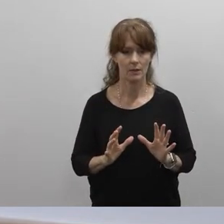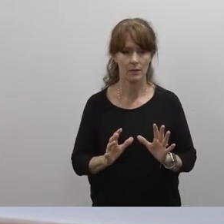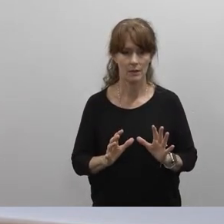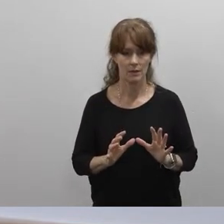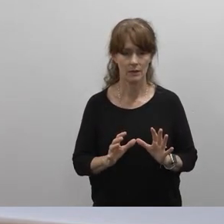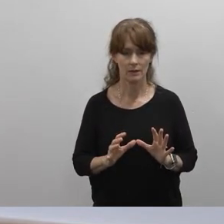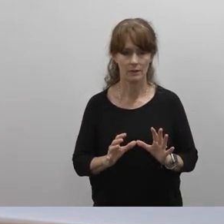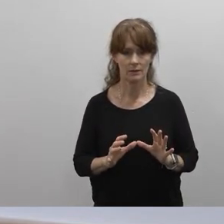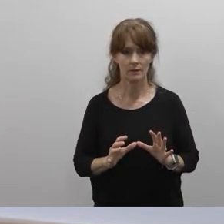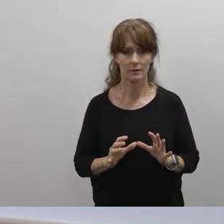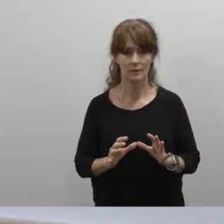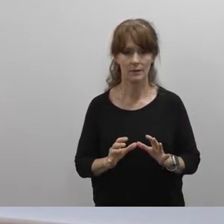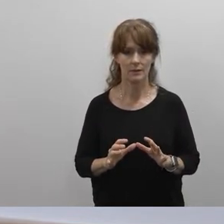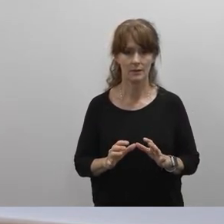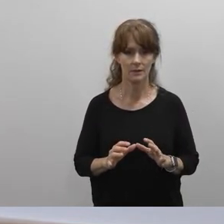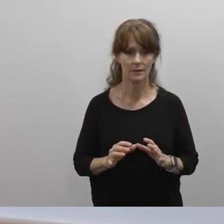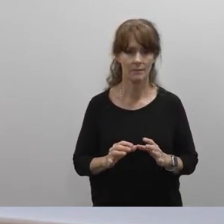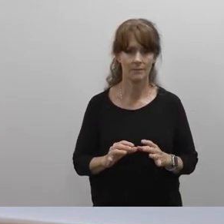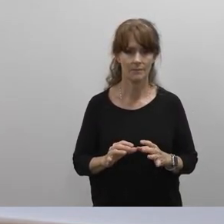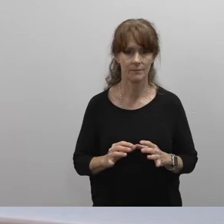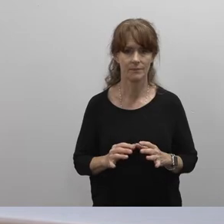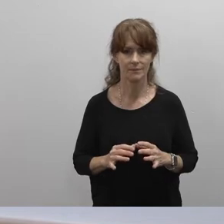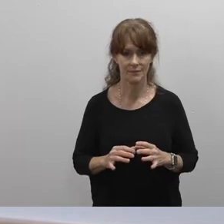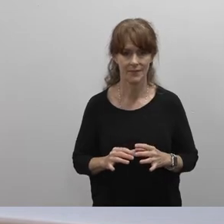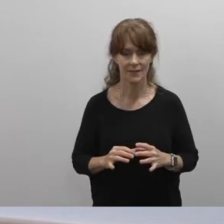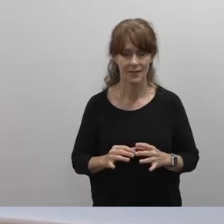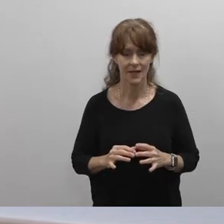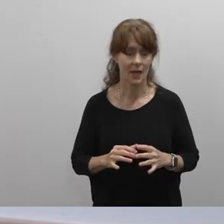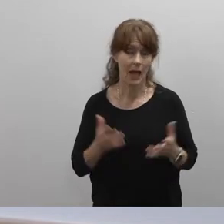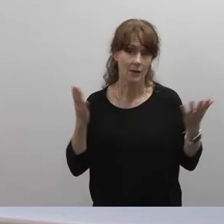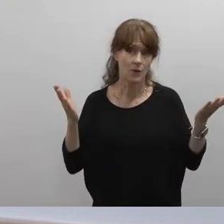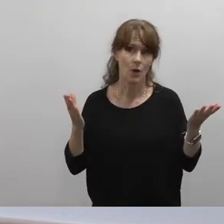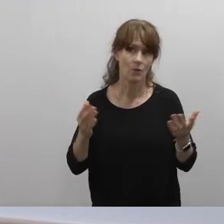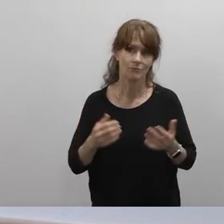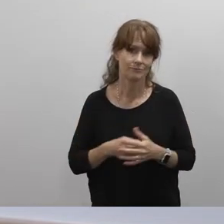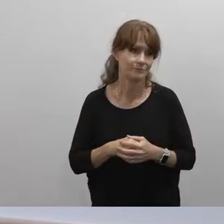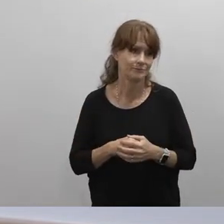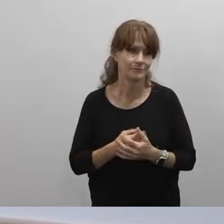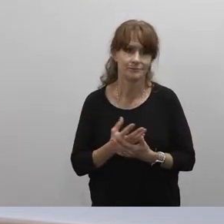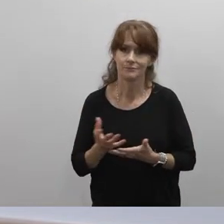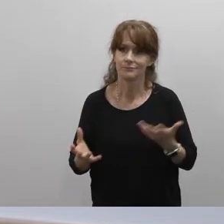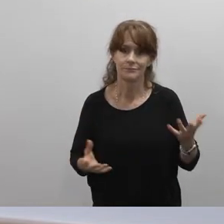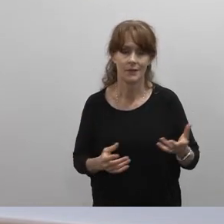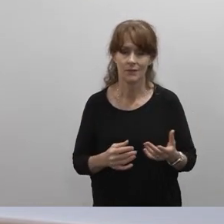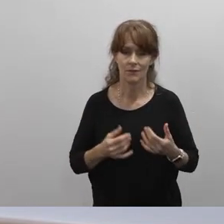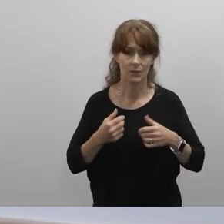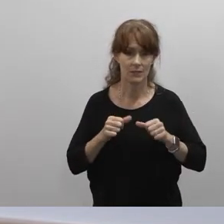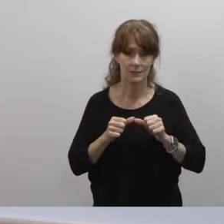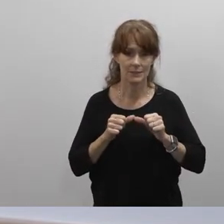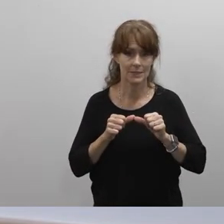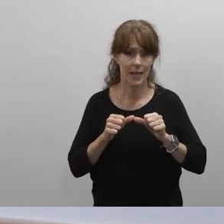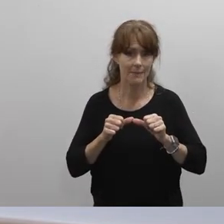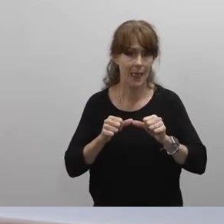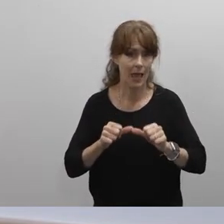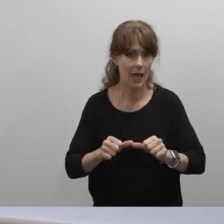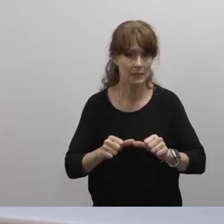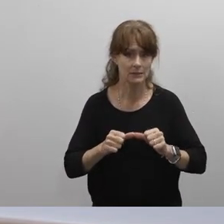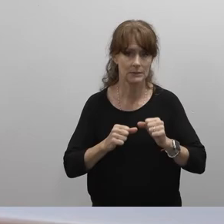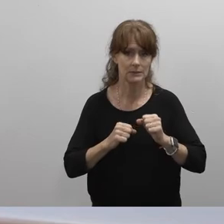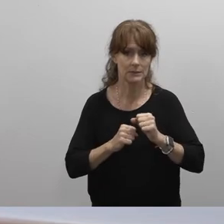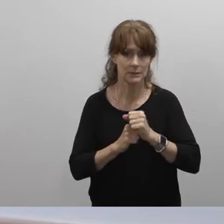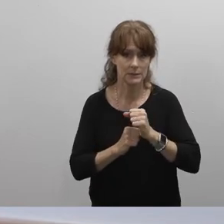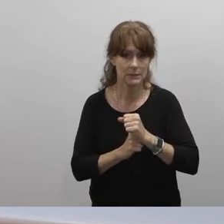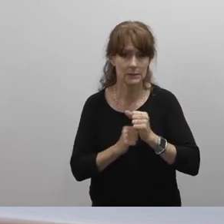discounting process in that. I don't know if we can stabilize